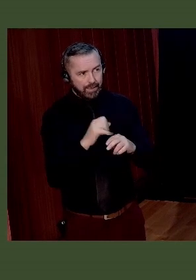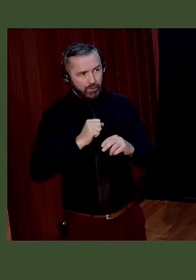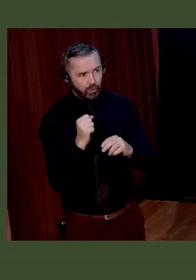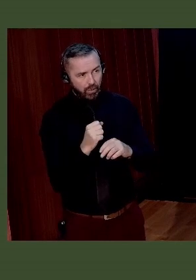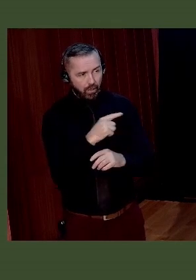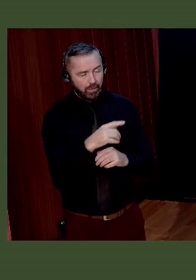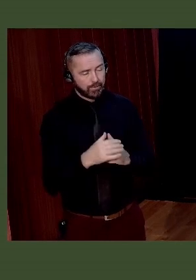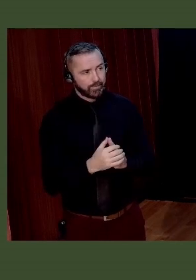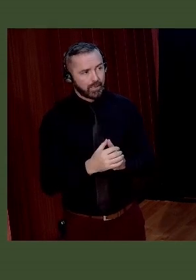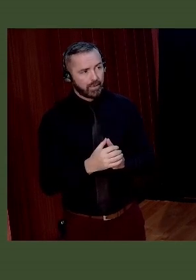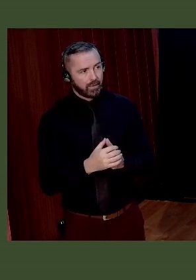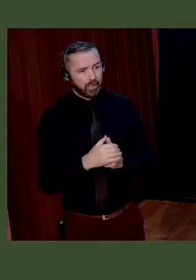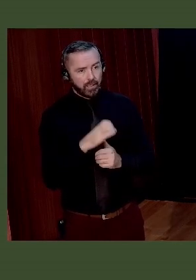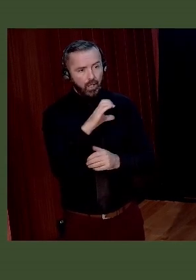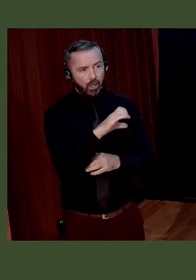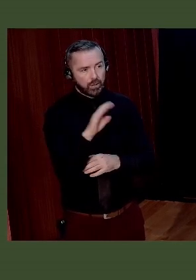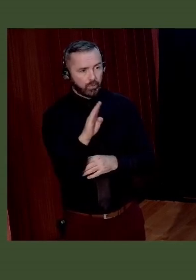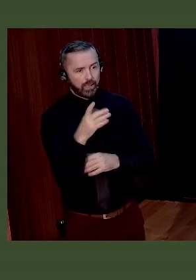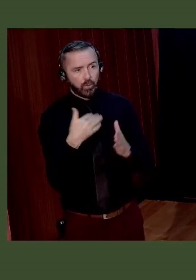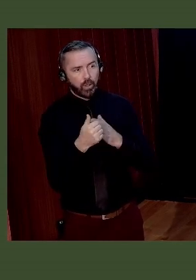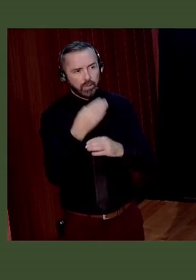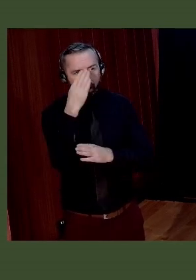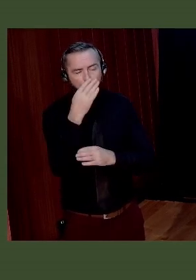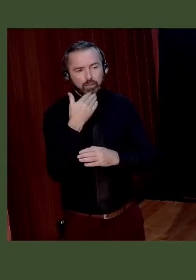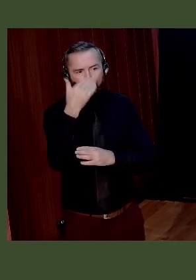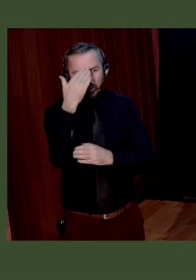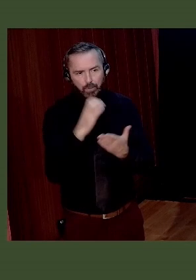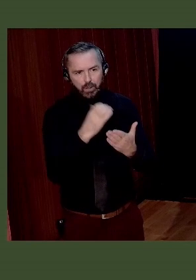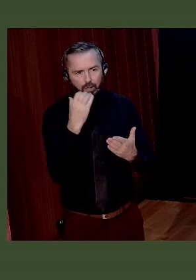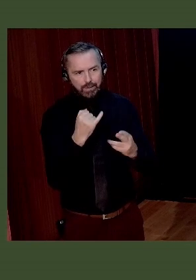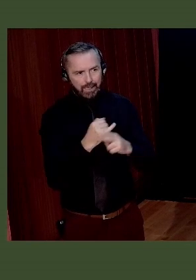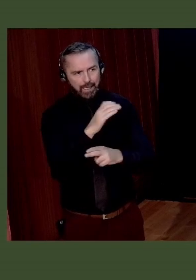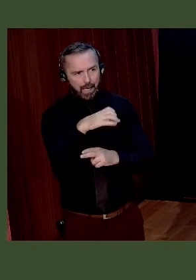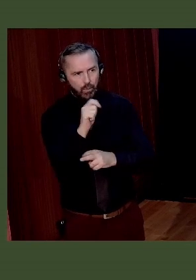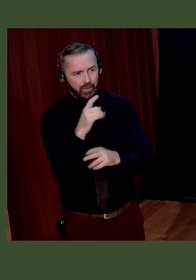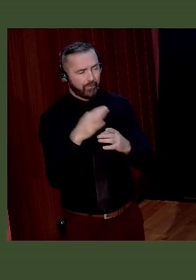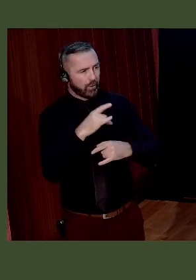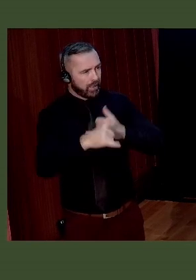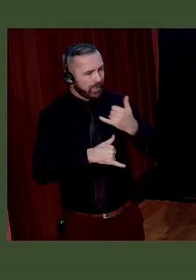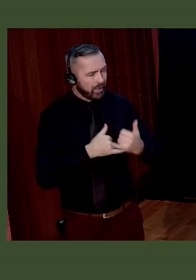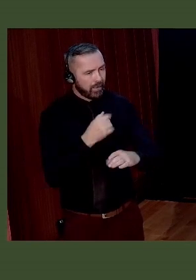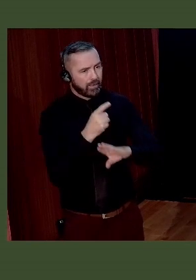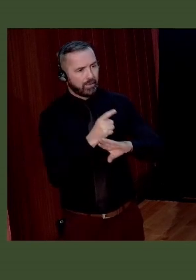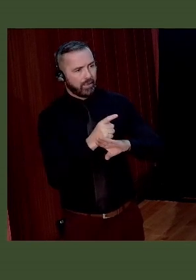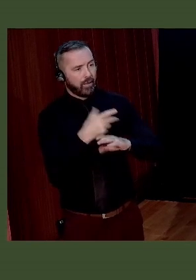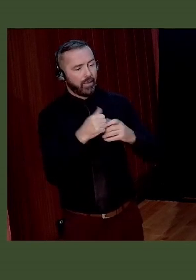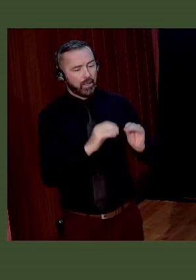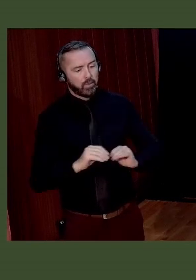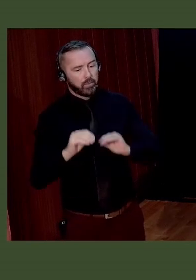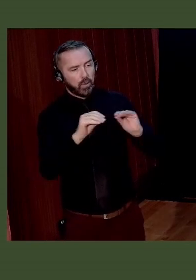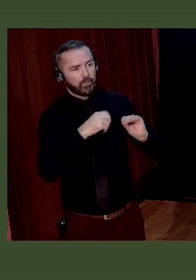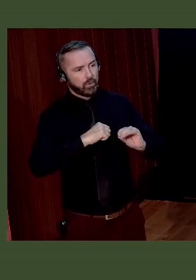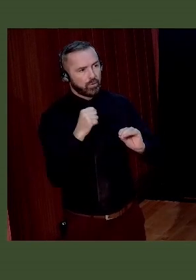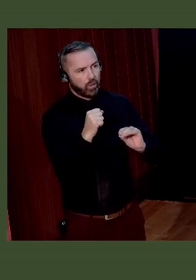Donegal. Collage de Bride was an Irish summer college located in Omead, County Louth for several years before being moved to the heart